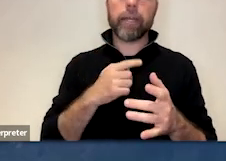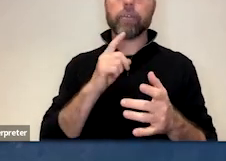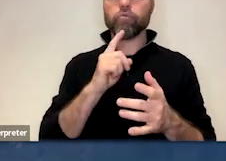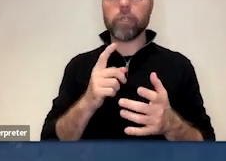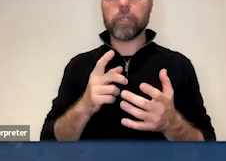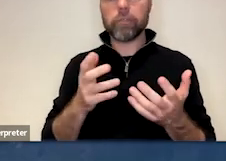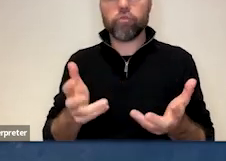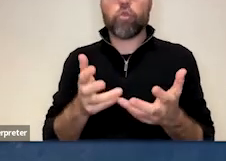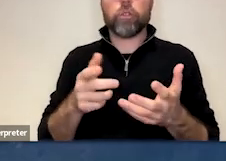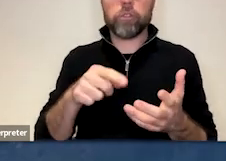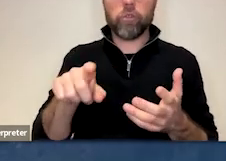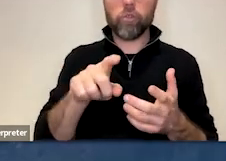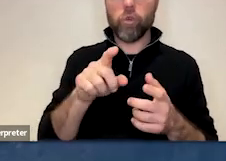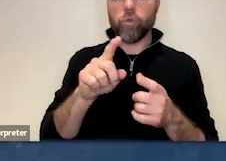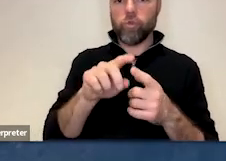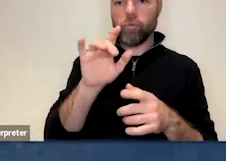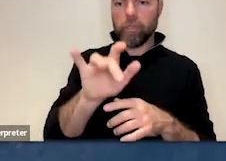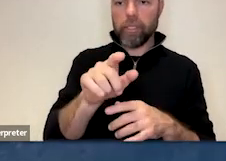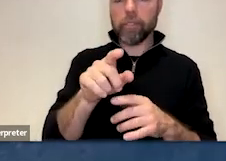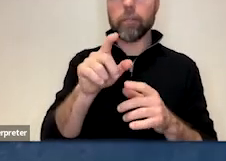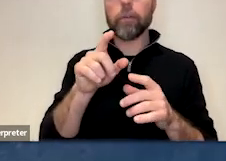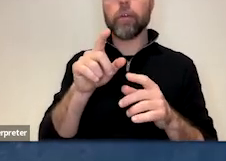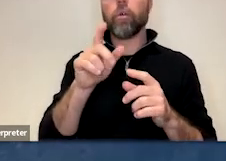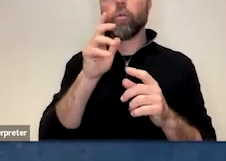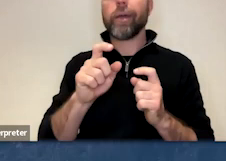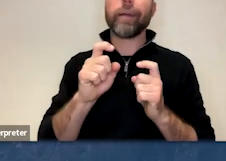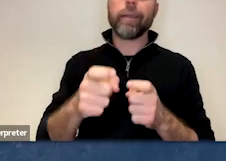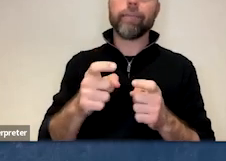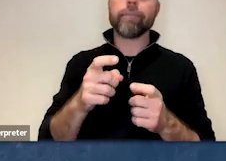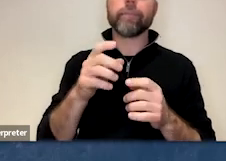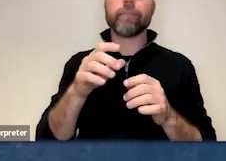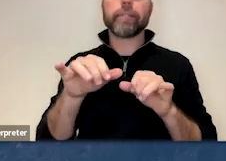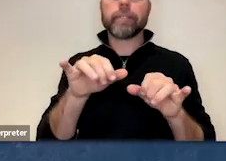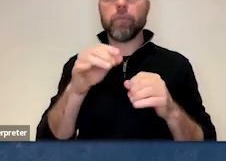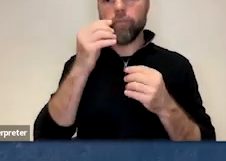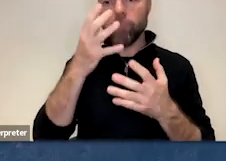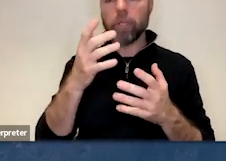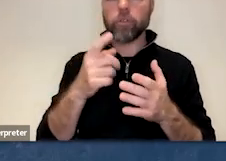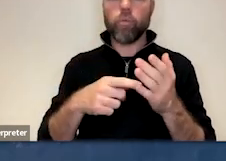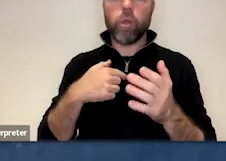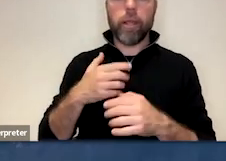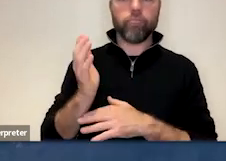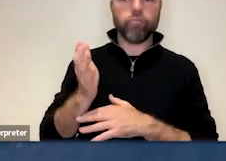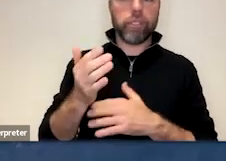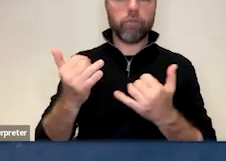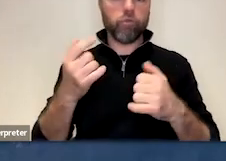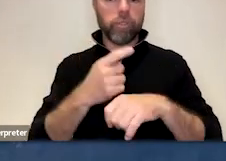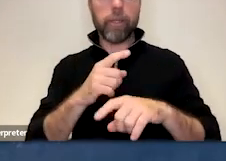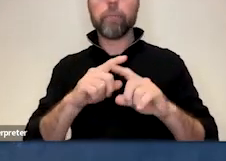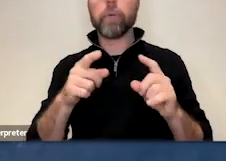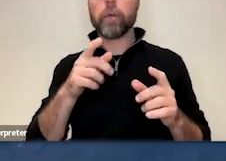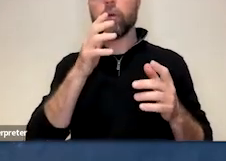go straight there when you get to ClimR, as it is going to give you some similar information to what I'm going to give you today, but it's going to